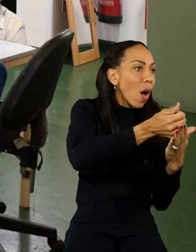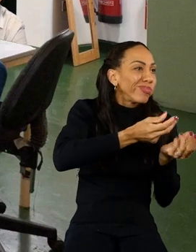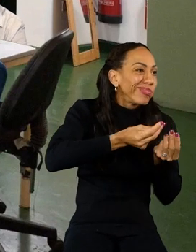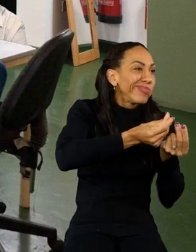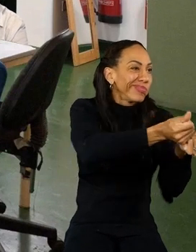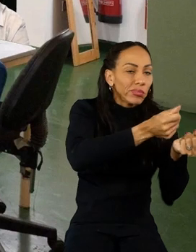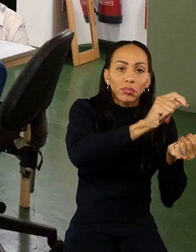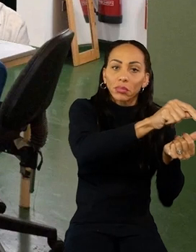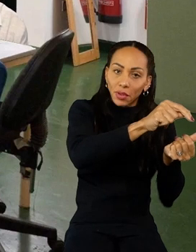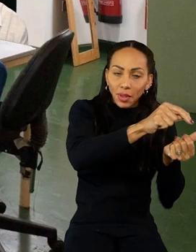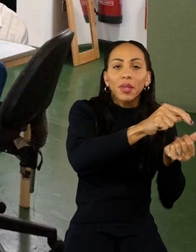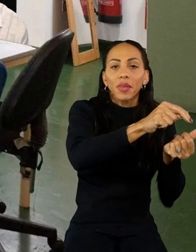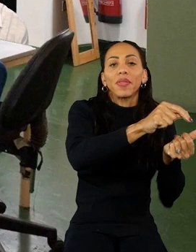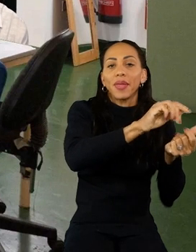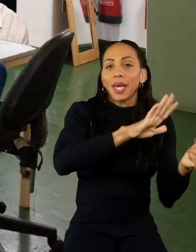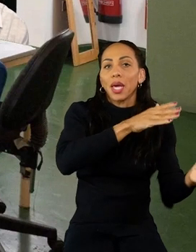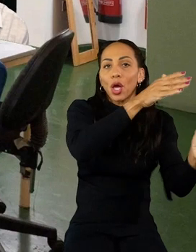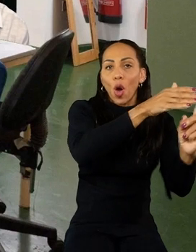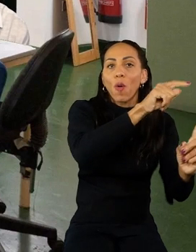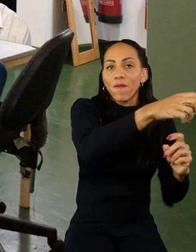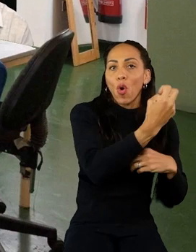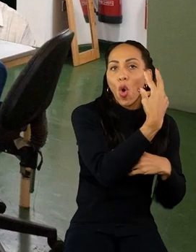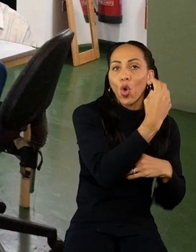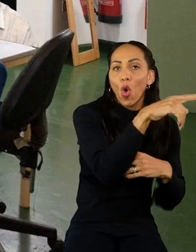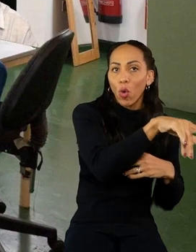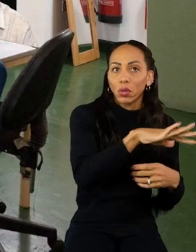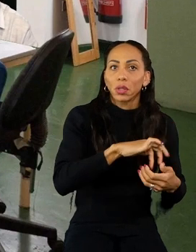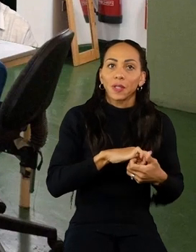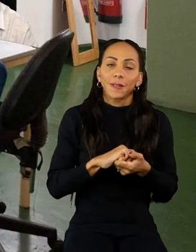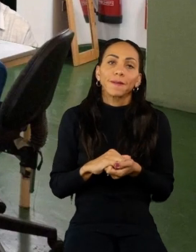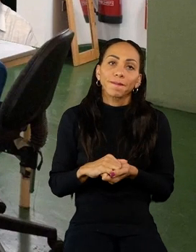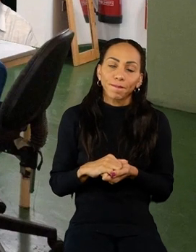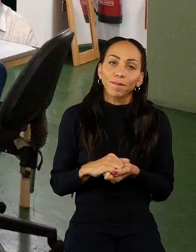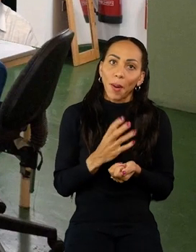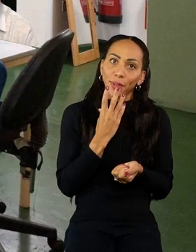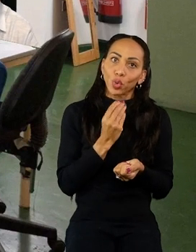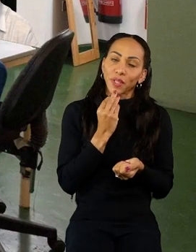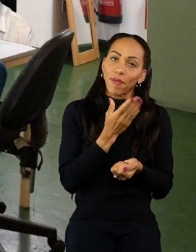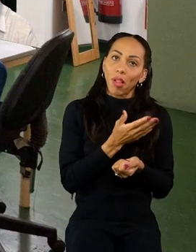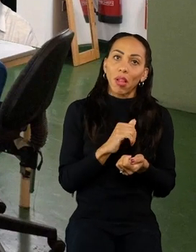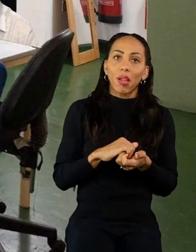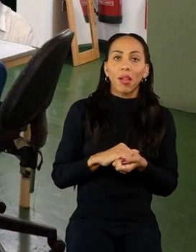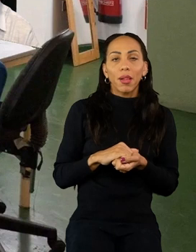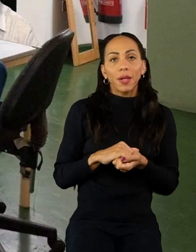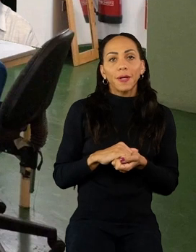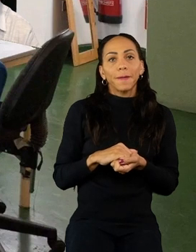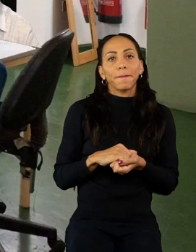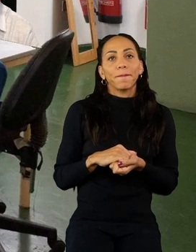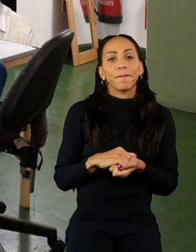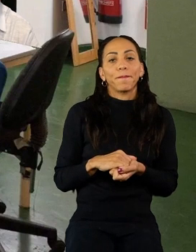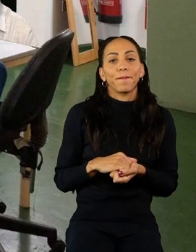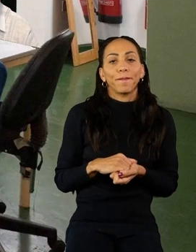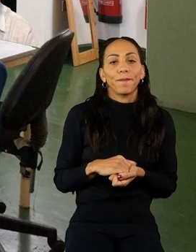the workshops, informing that development for that project, and understanding kind of opportunities and